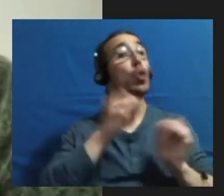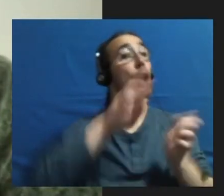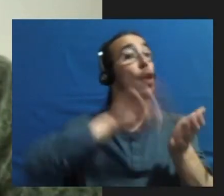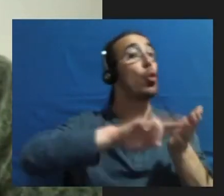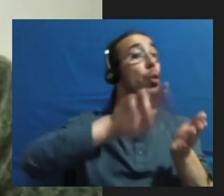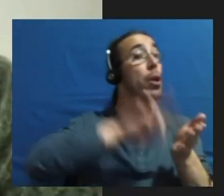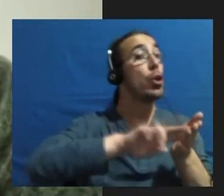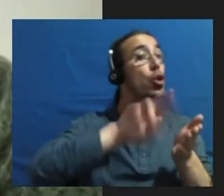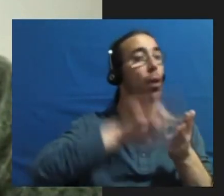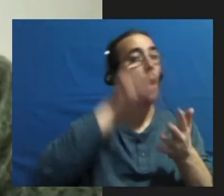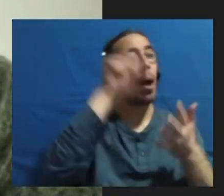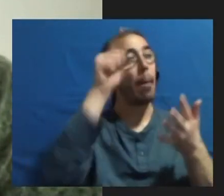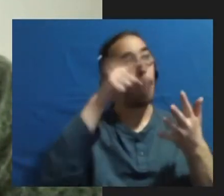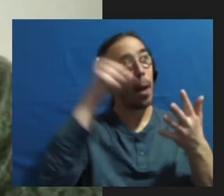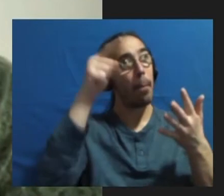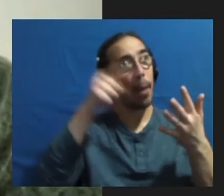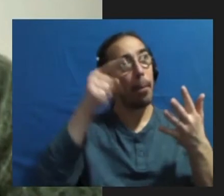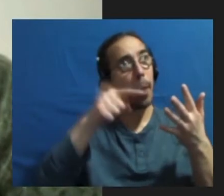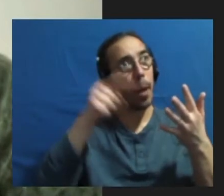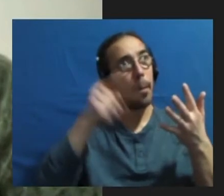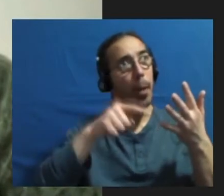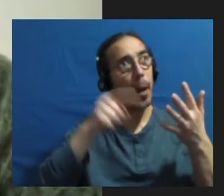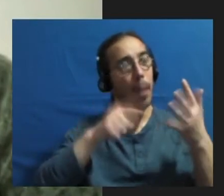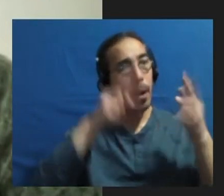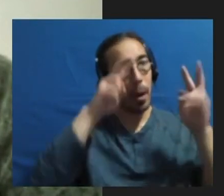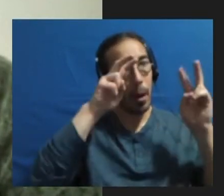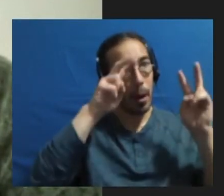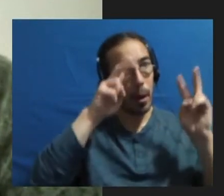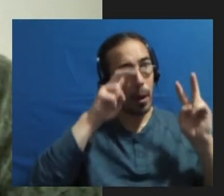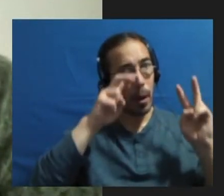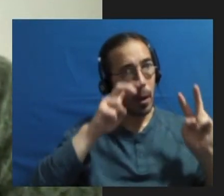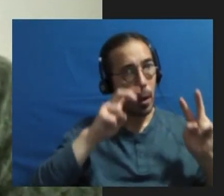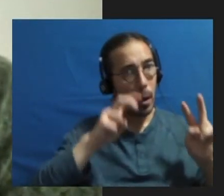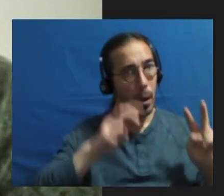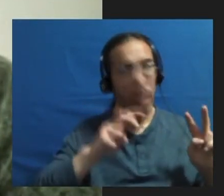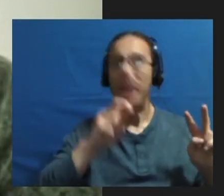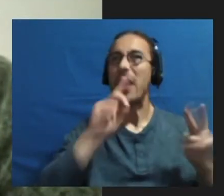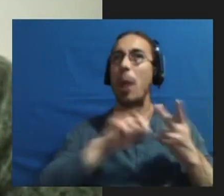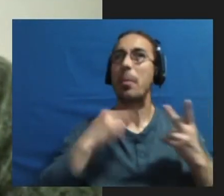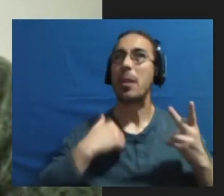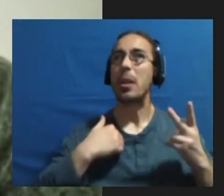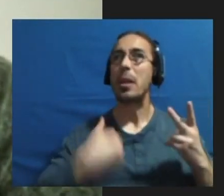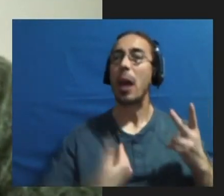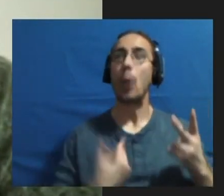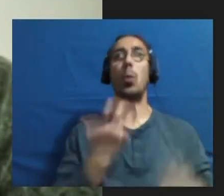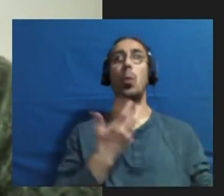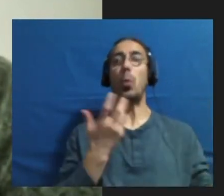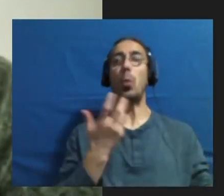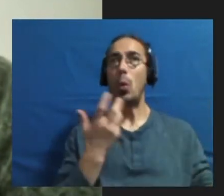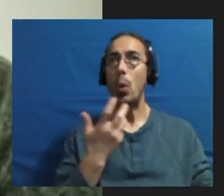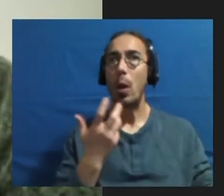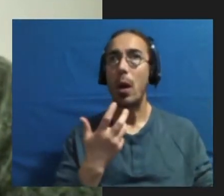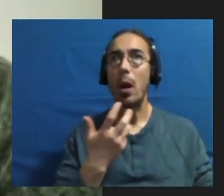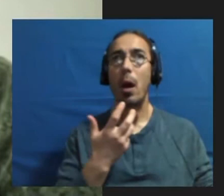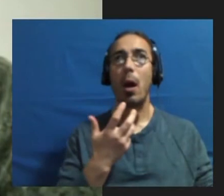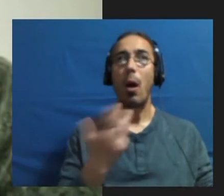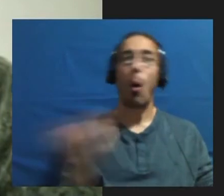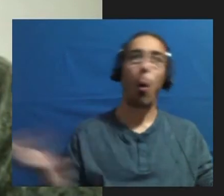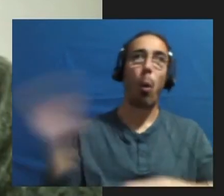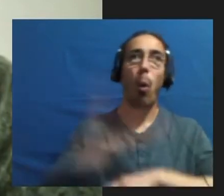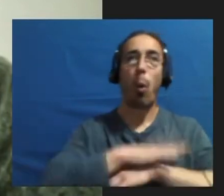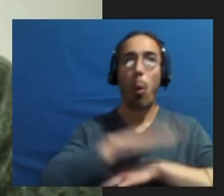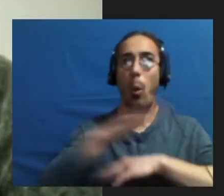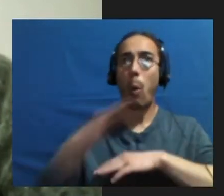another and lead to another and lead to another until you're tired. It's 4 in the morning and you just spent